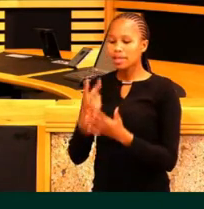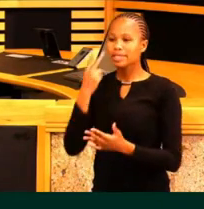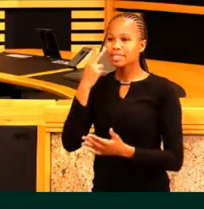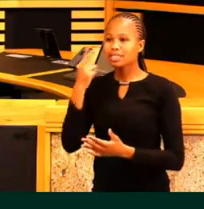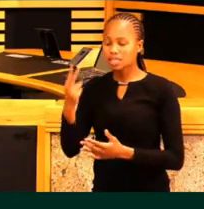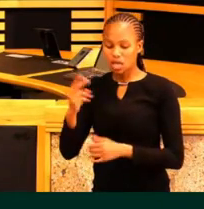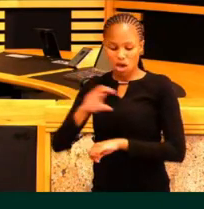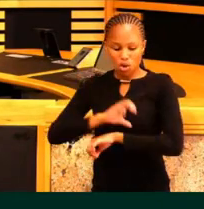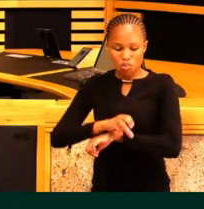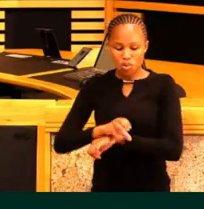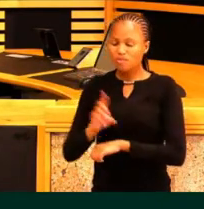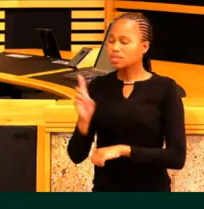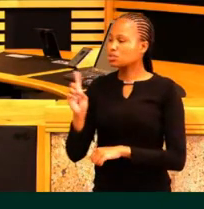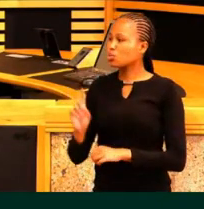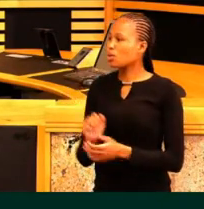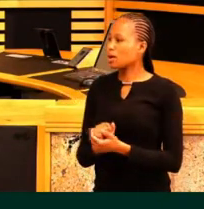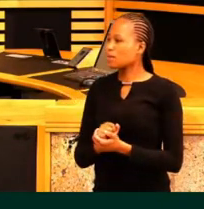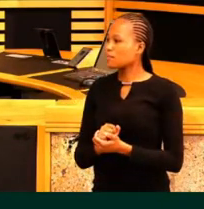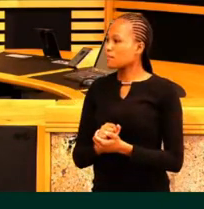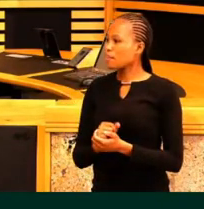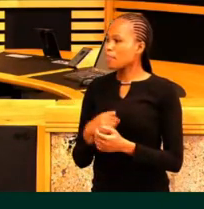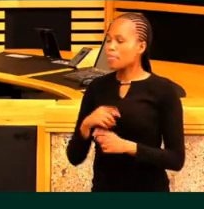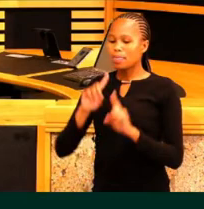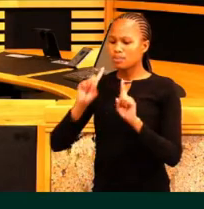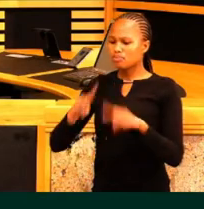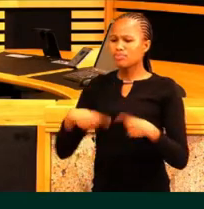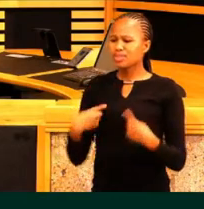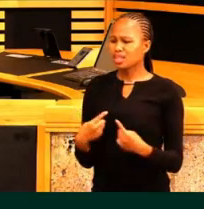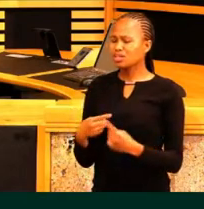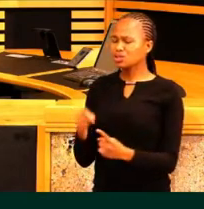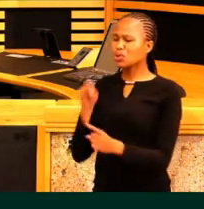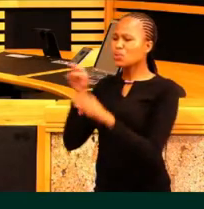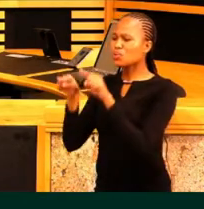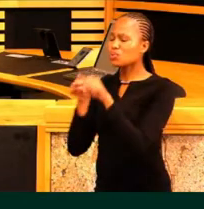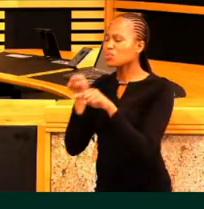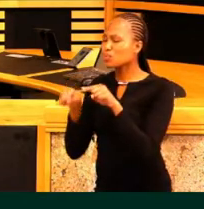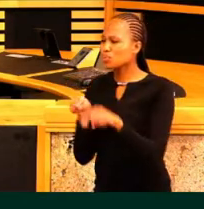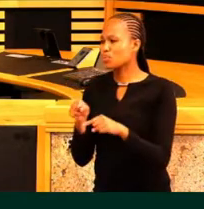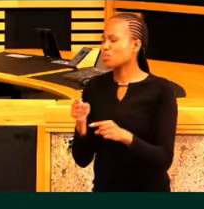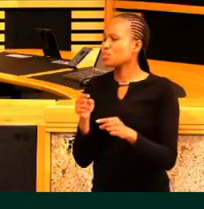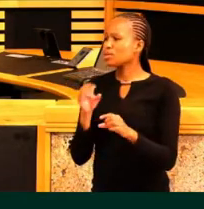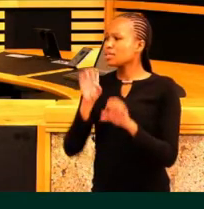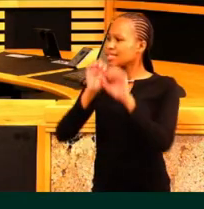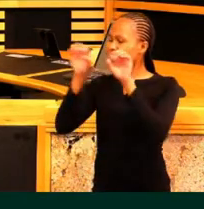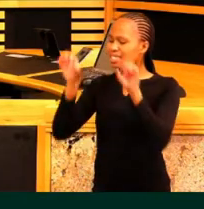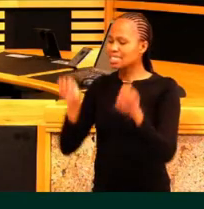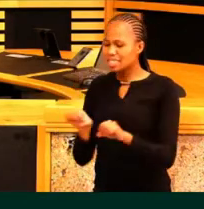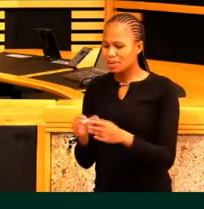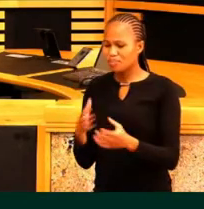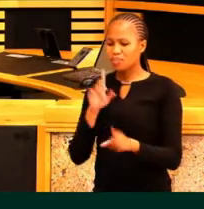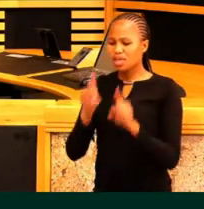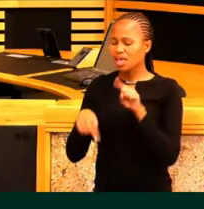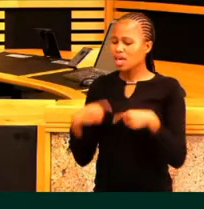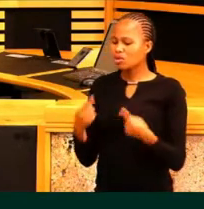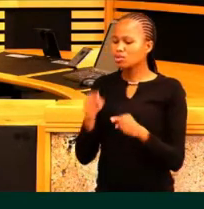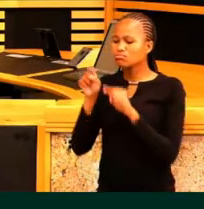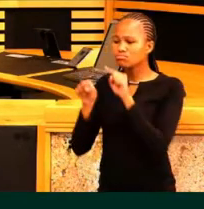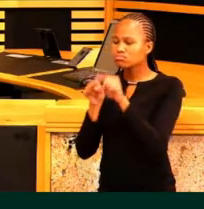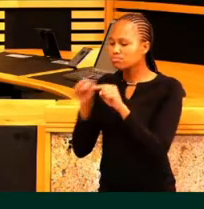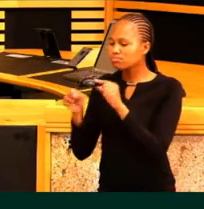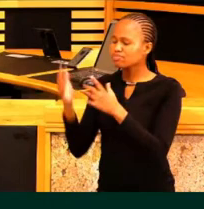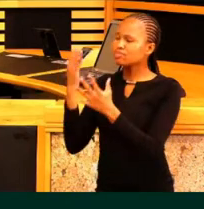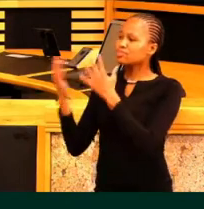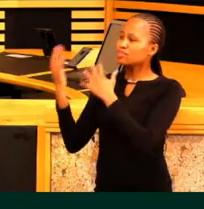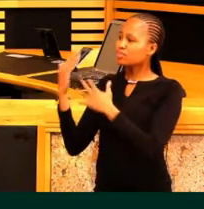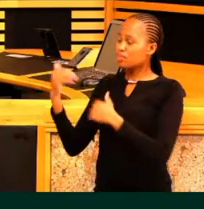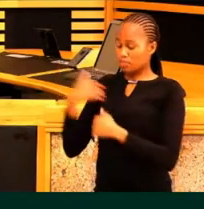province we want we can no longer blame Colonial system we can no longer blame apartheid we are that generation